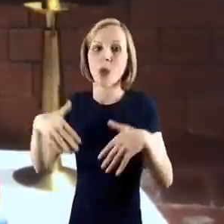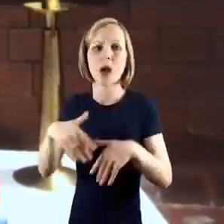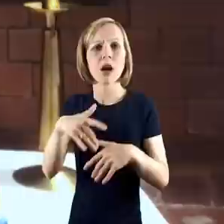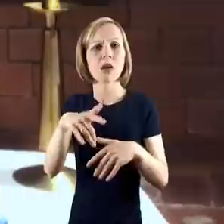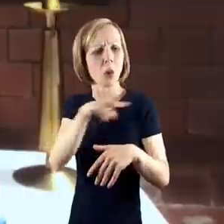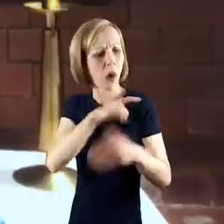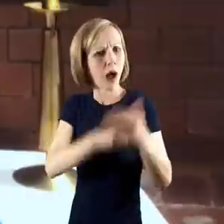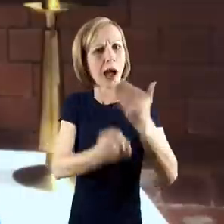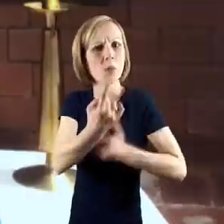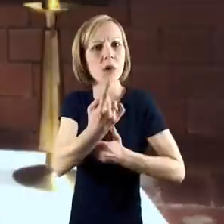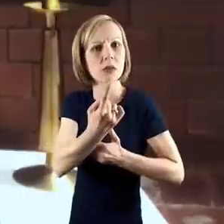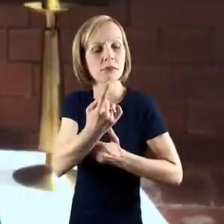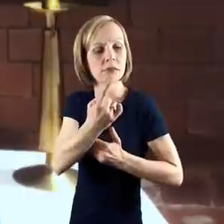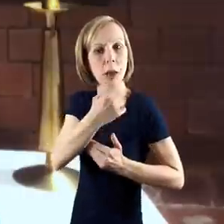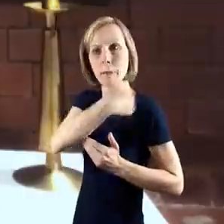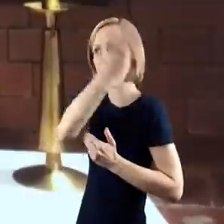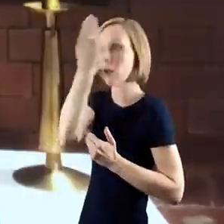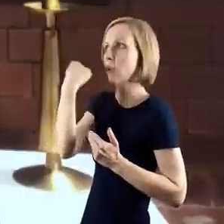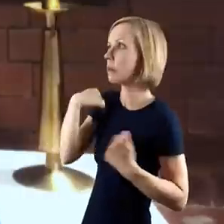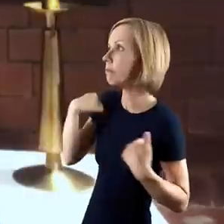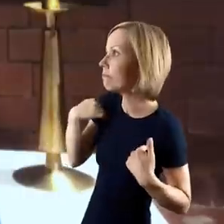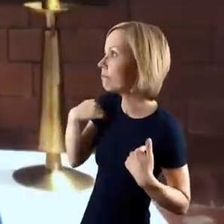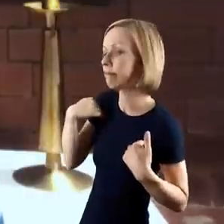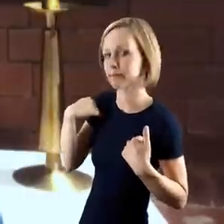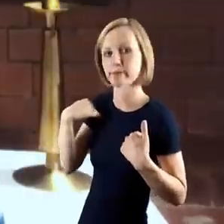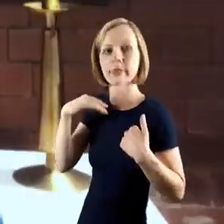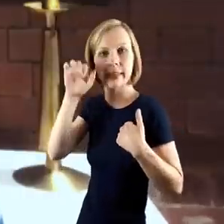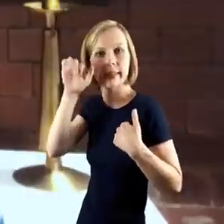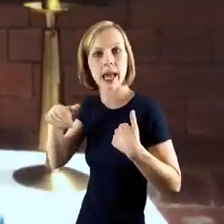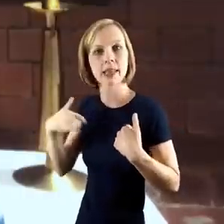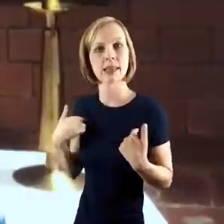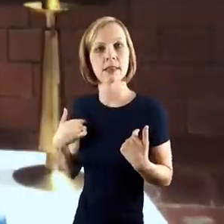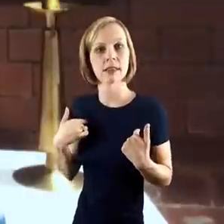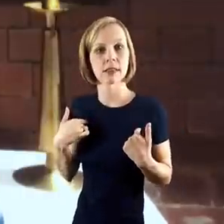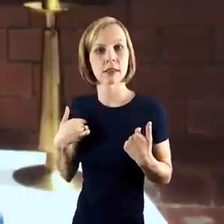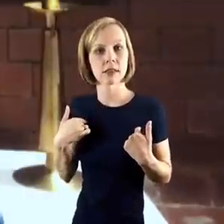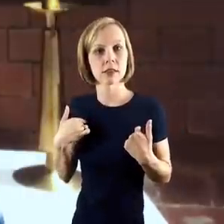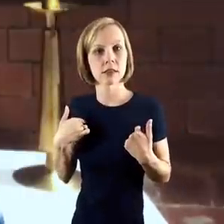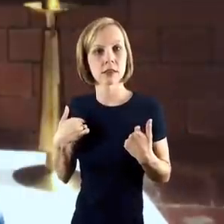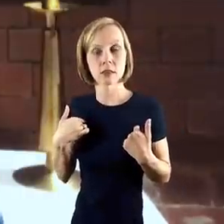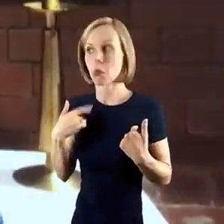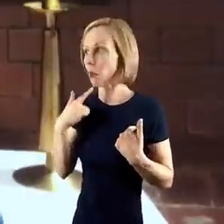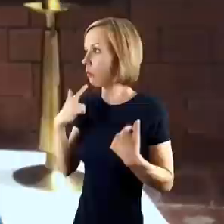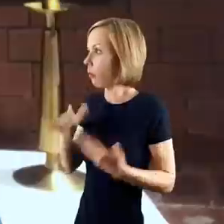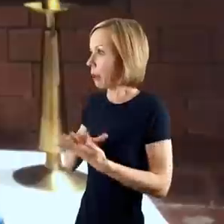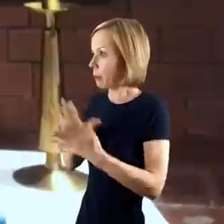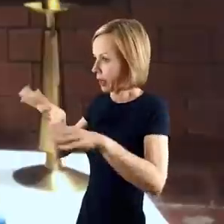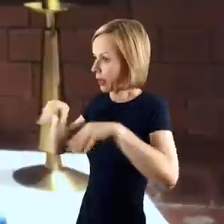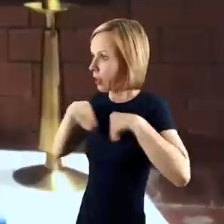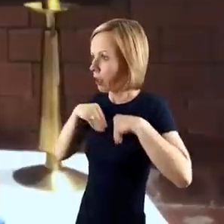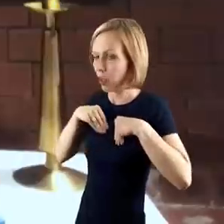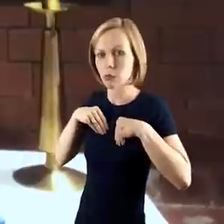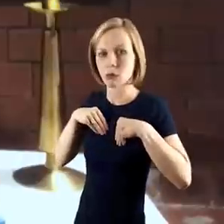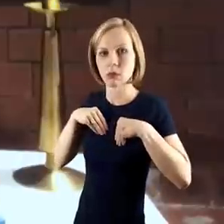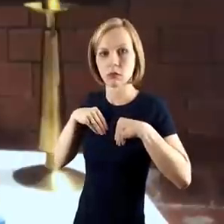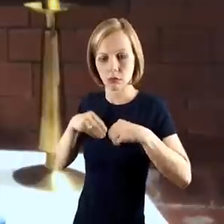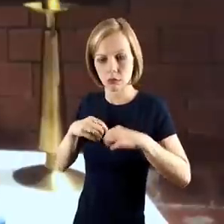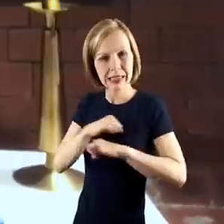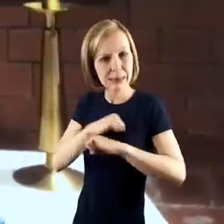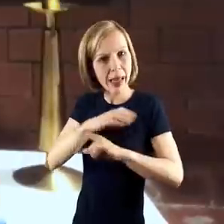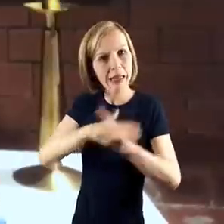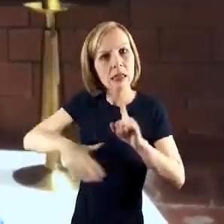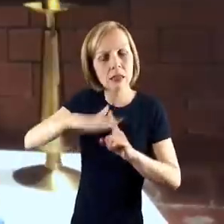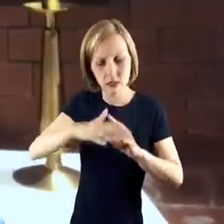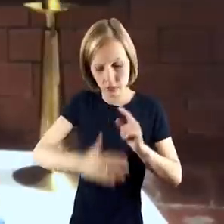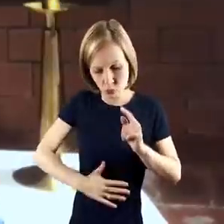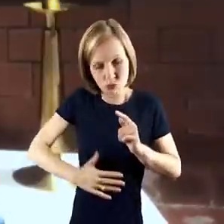because Mary says yes. She makes room in her body, in her household, in